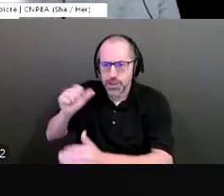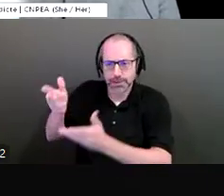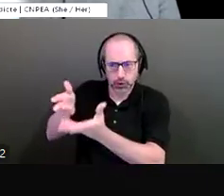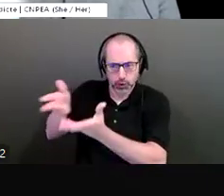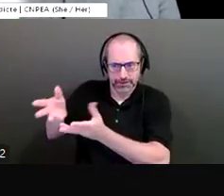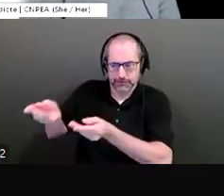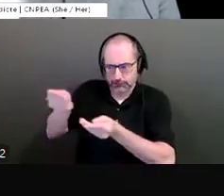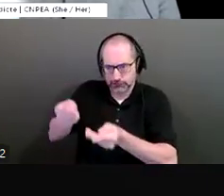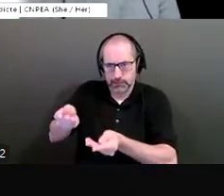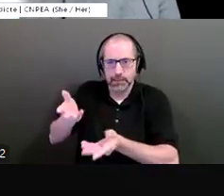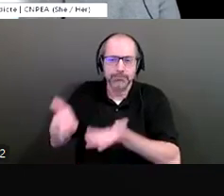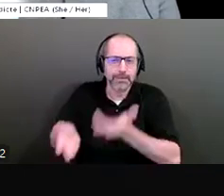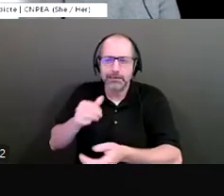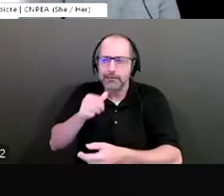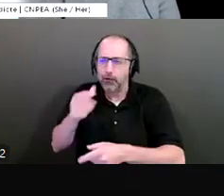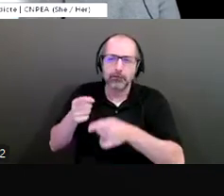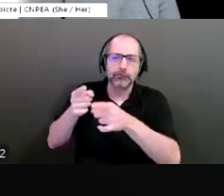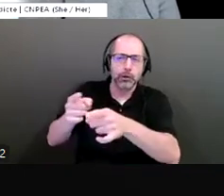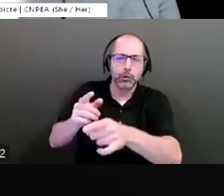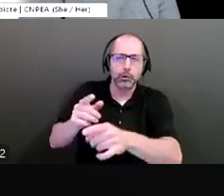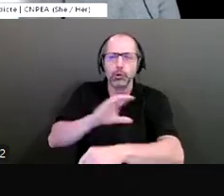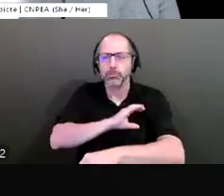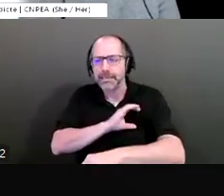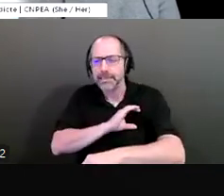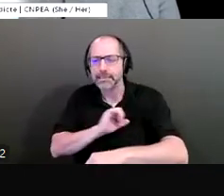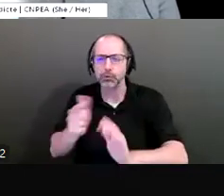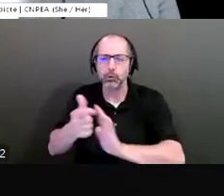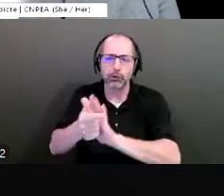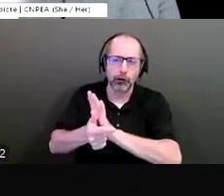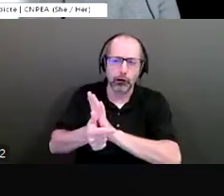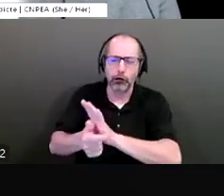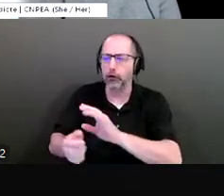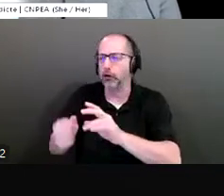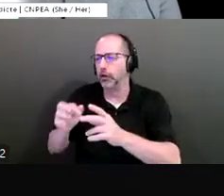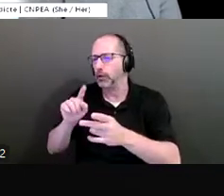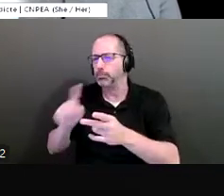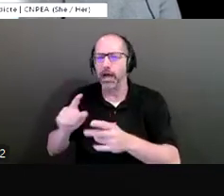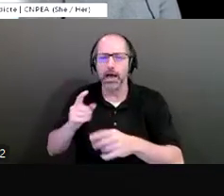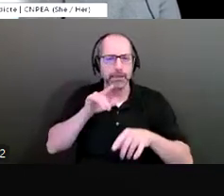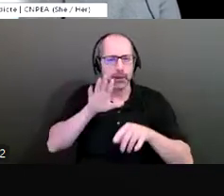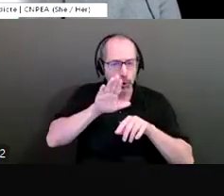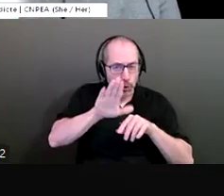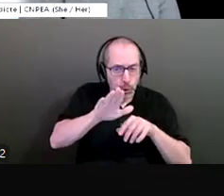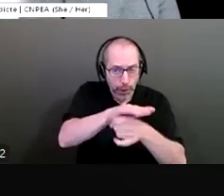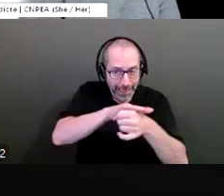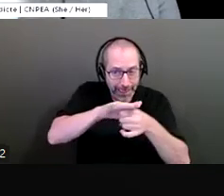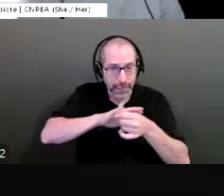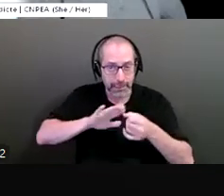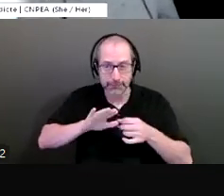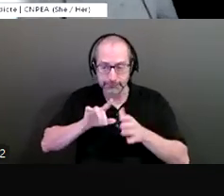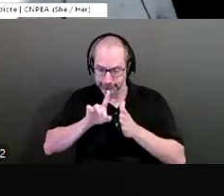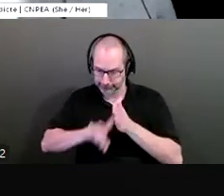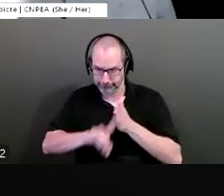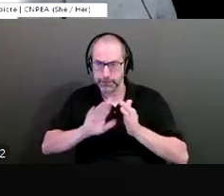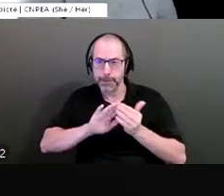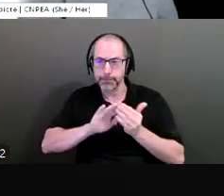to law enforcement or calling the police, but looking at different community centers in your immediate environment and